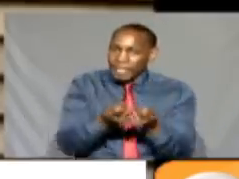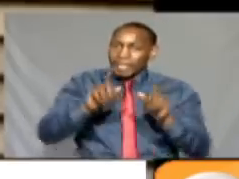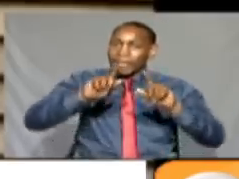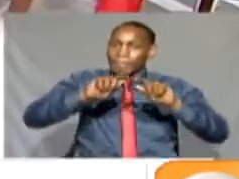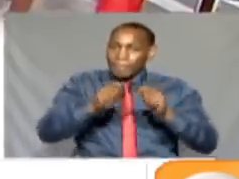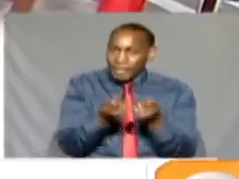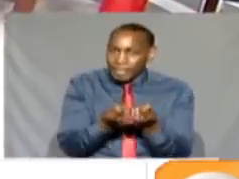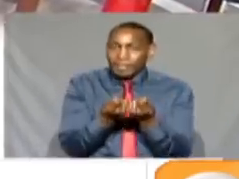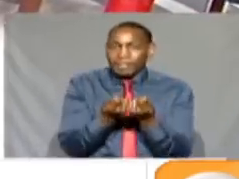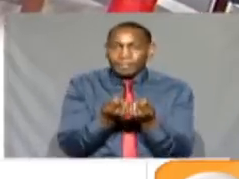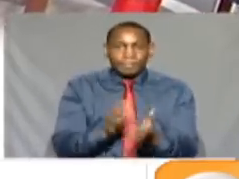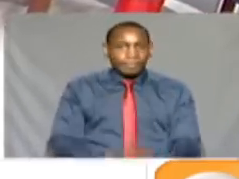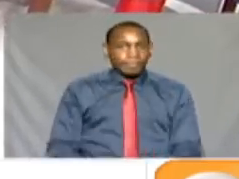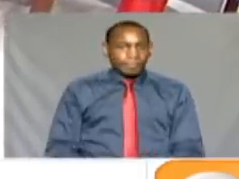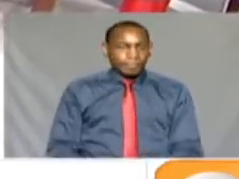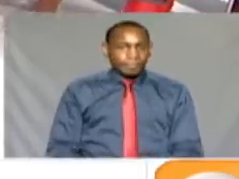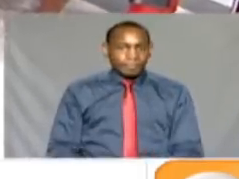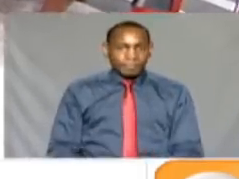in the minute.